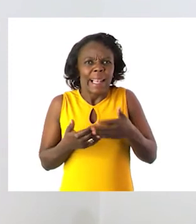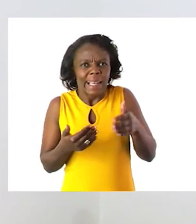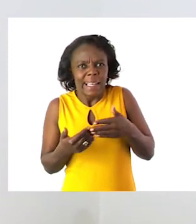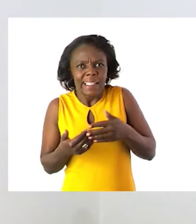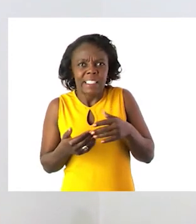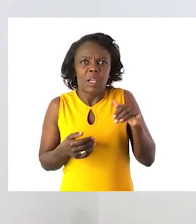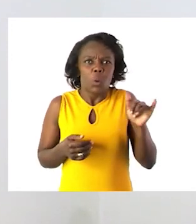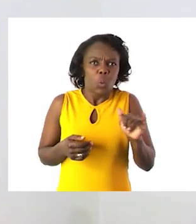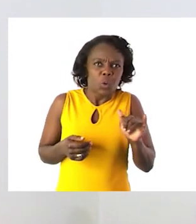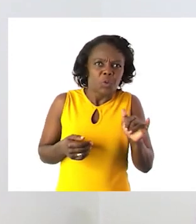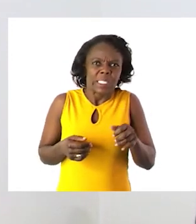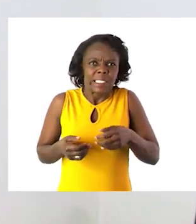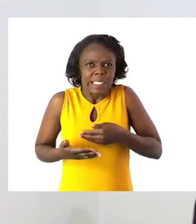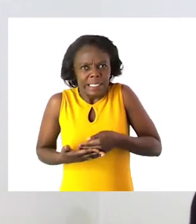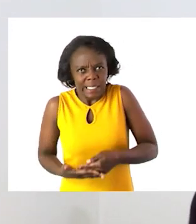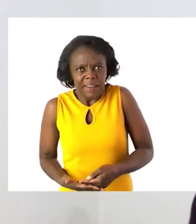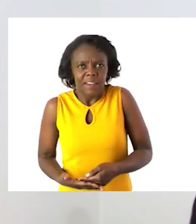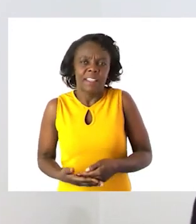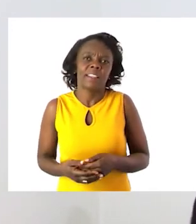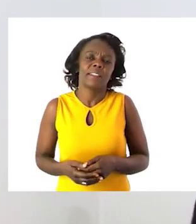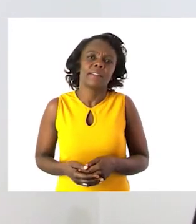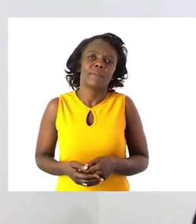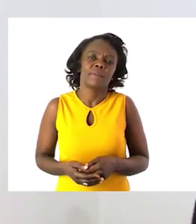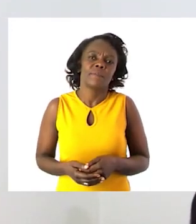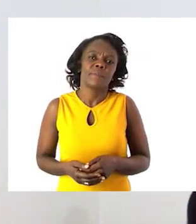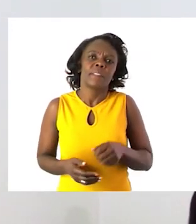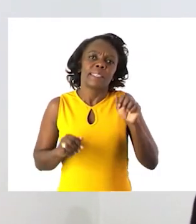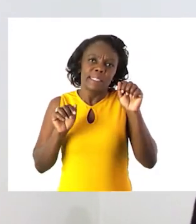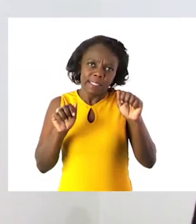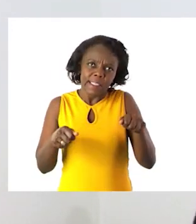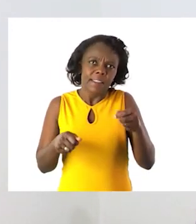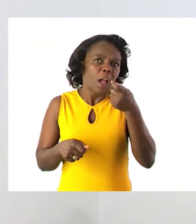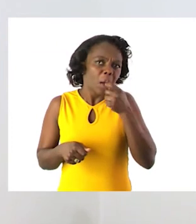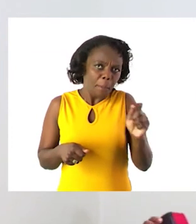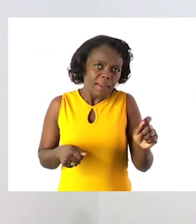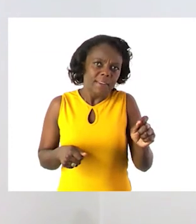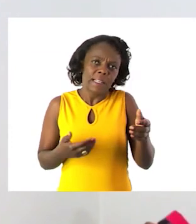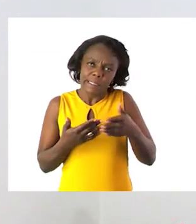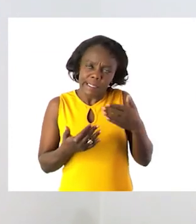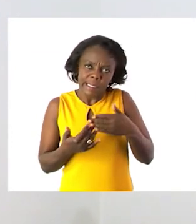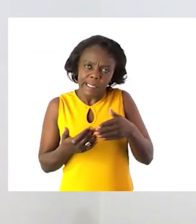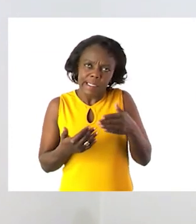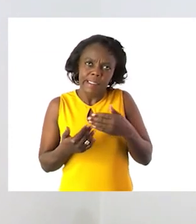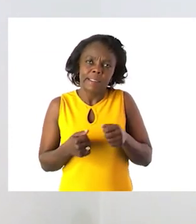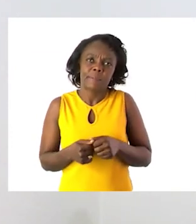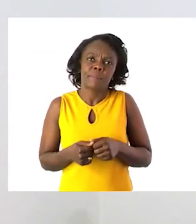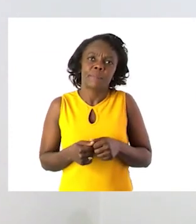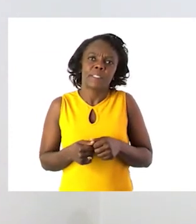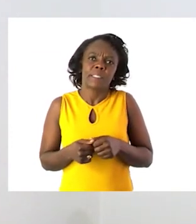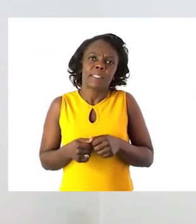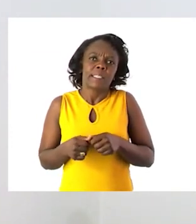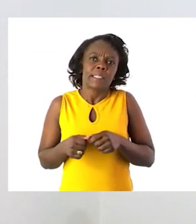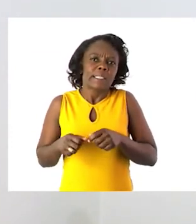the pencil is light because I don't use much of my energy to pick it up. But with the sharpener, it's